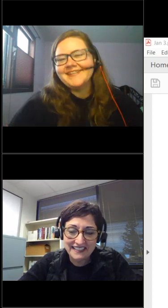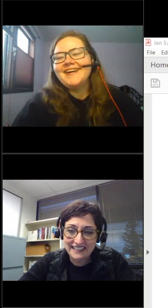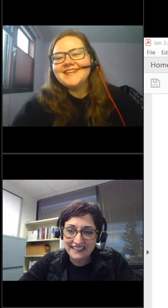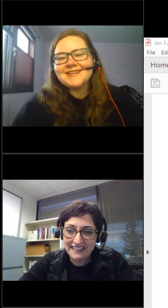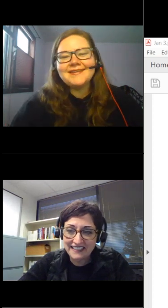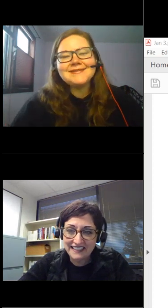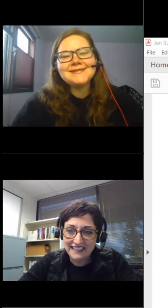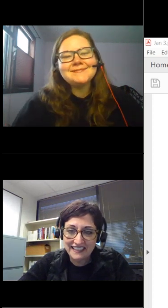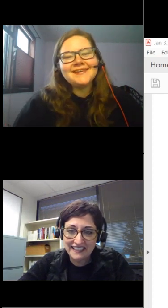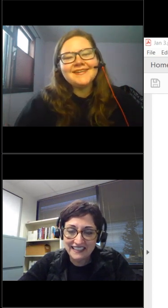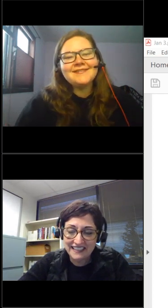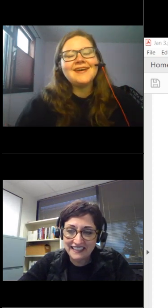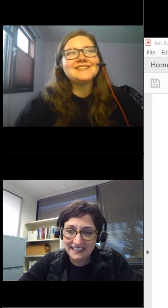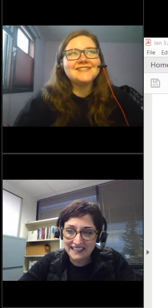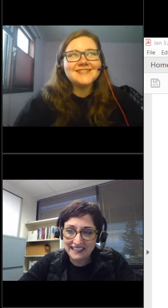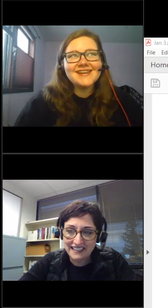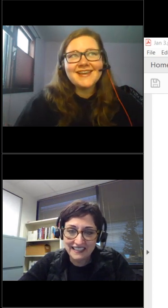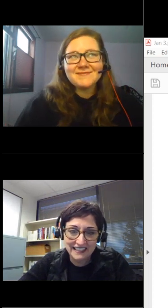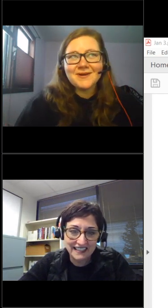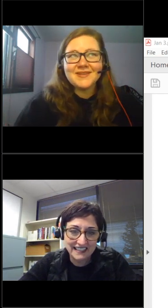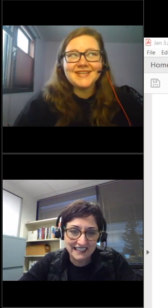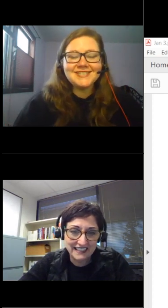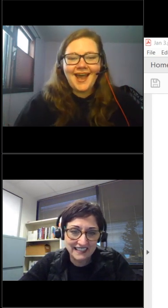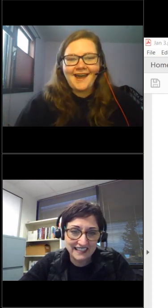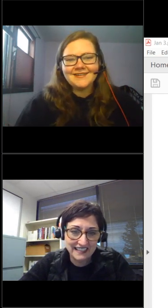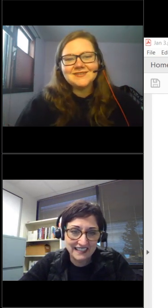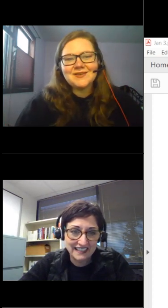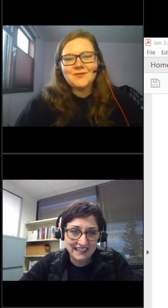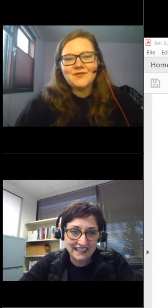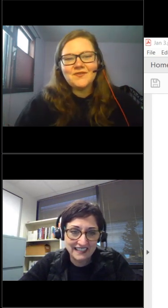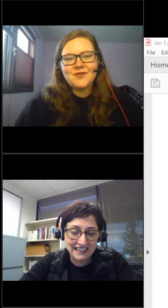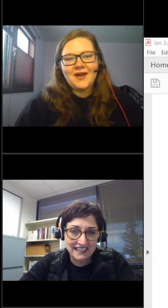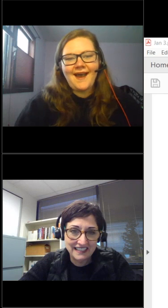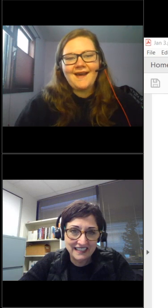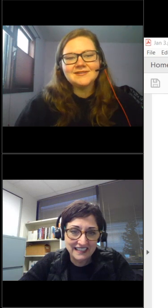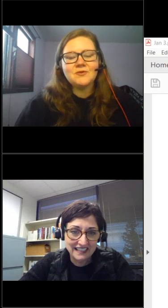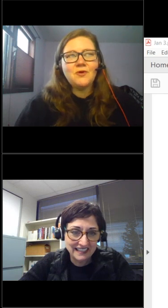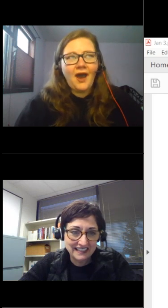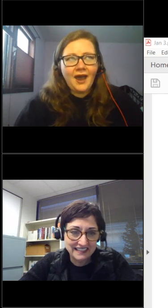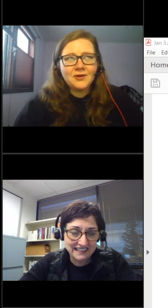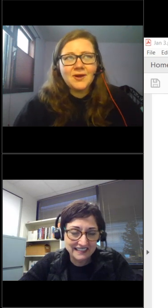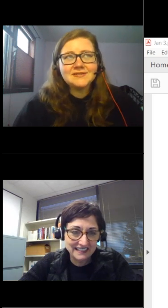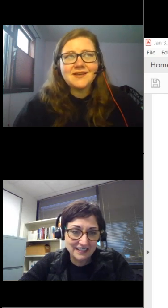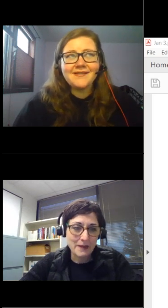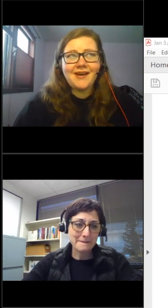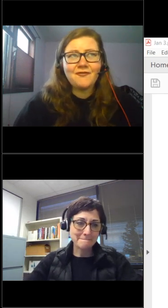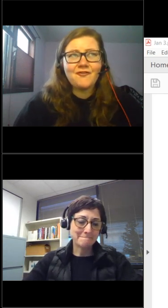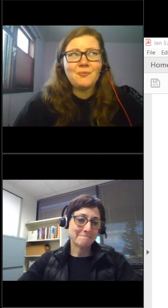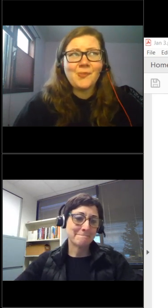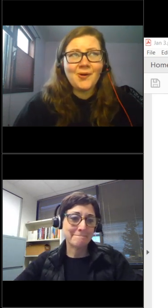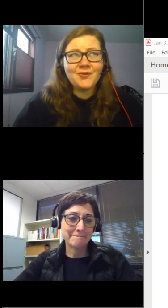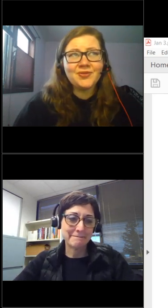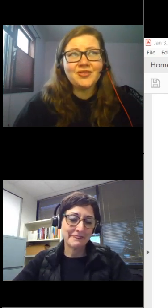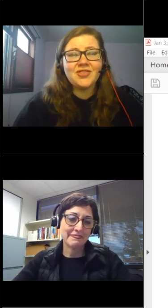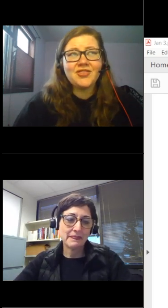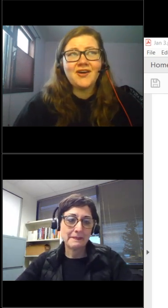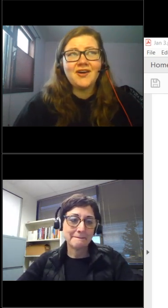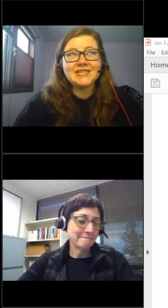there. So there are some good questions that came up in the chat, and some of you are asking, well, how do I sign up for